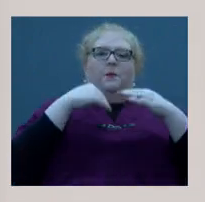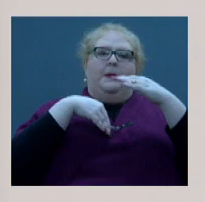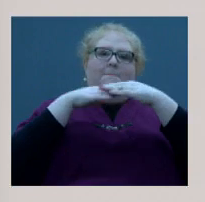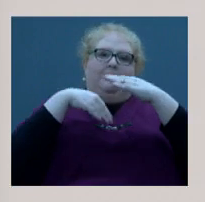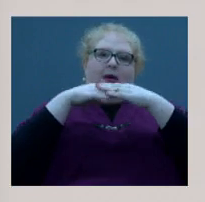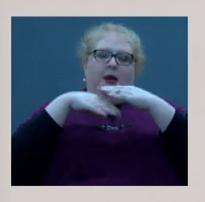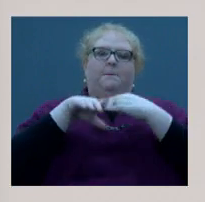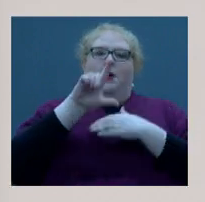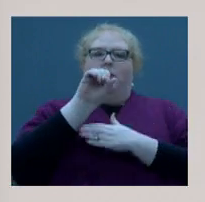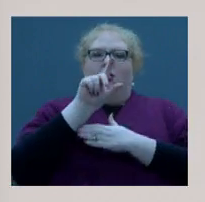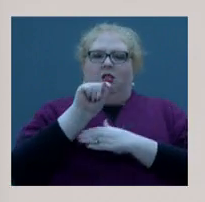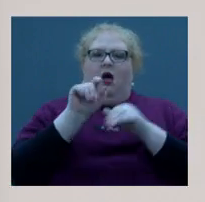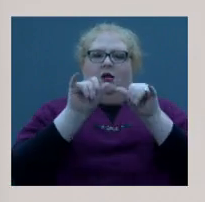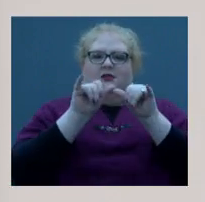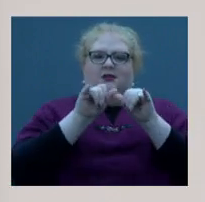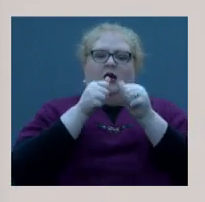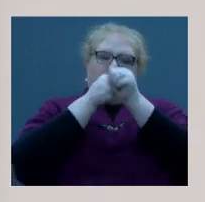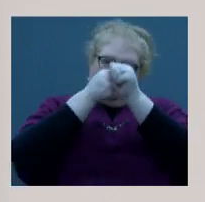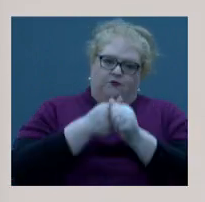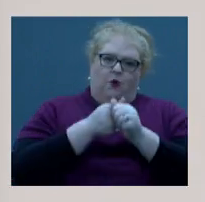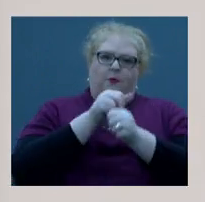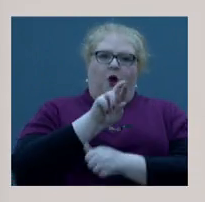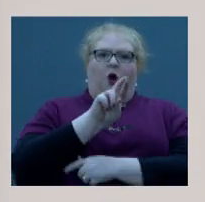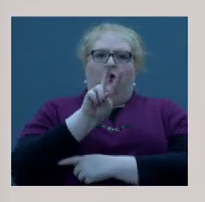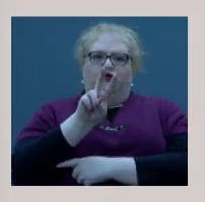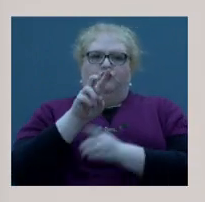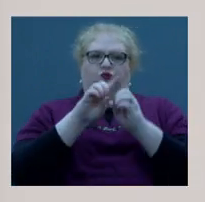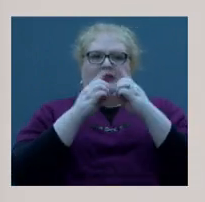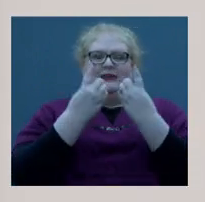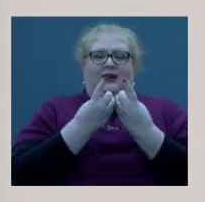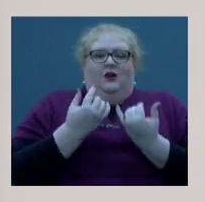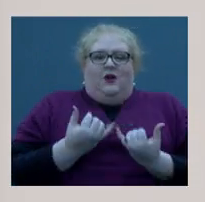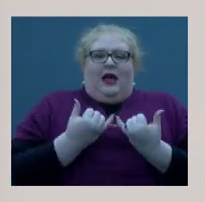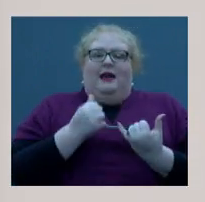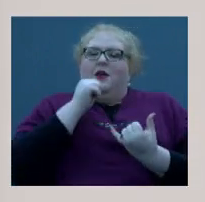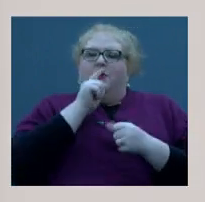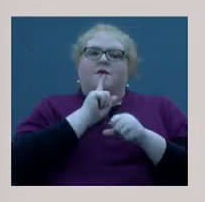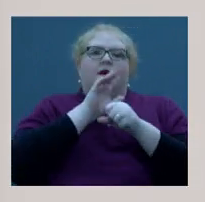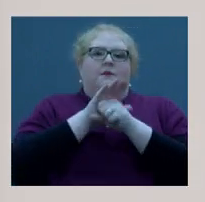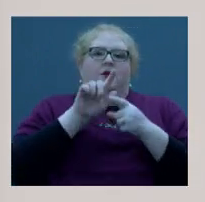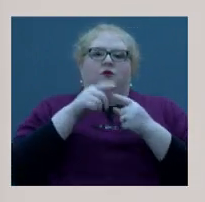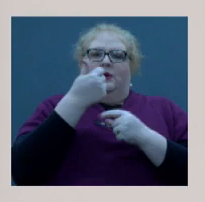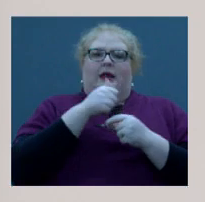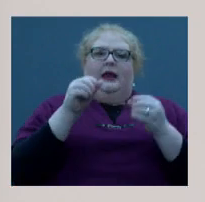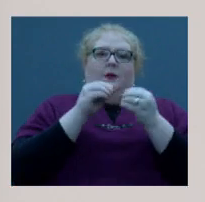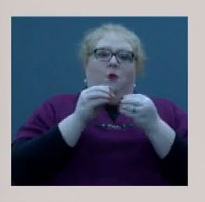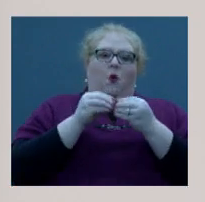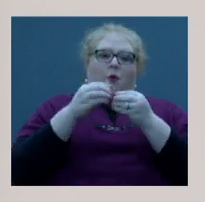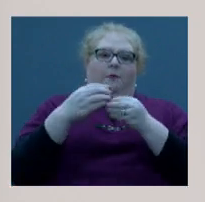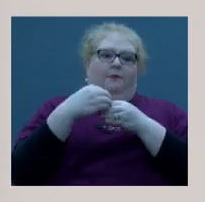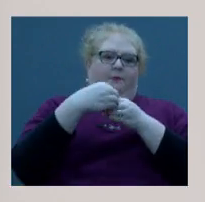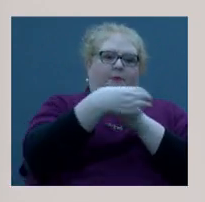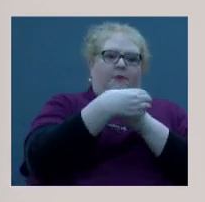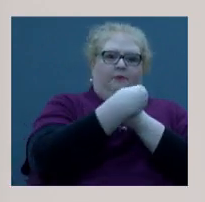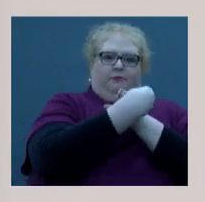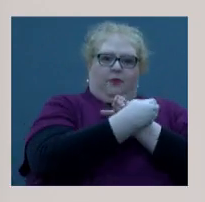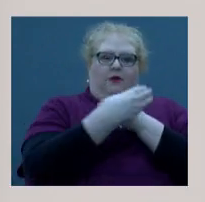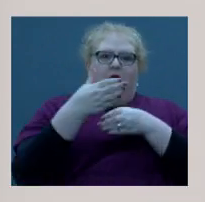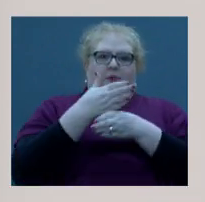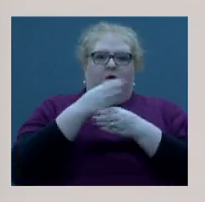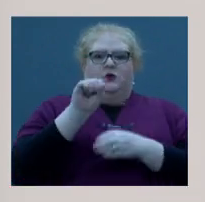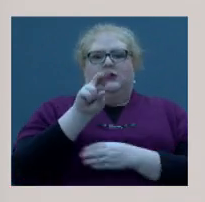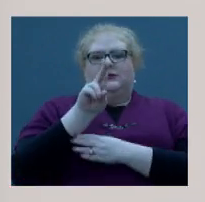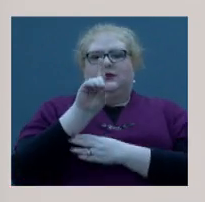sizes conforming to the R2 district. At this time, they're not committing to any additional buffers between the residential subdivision